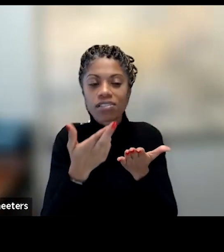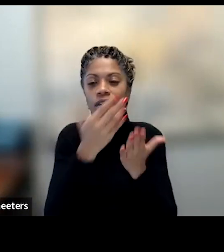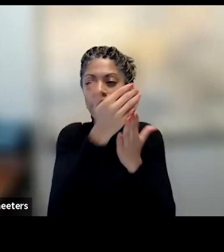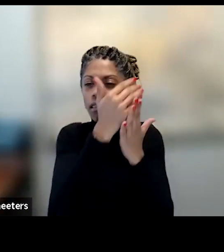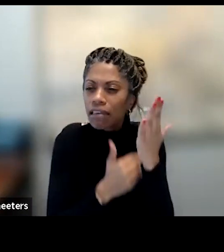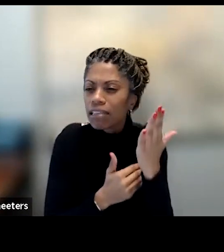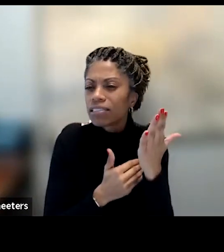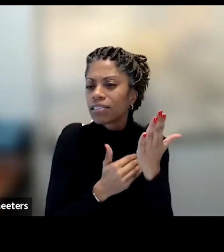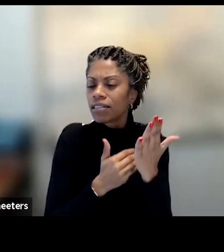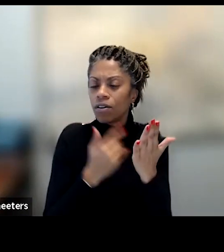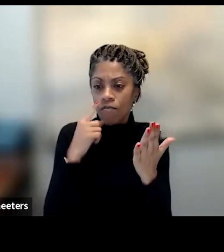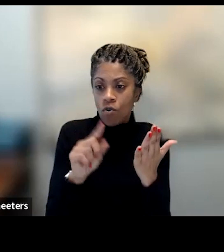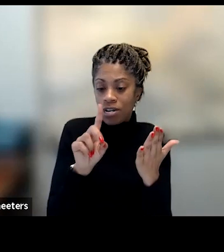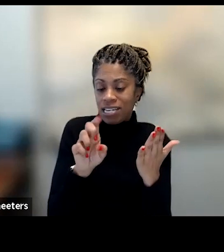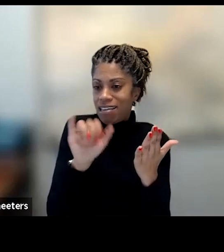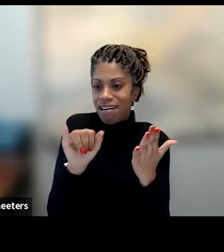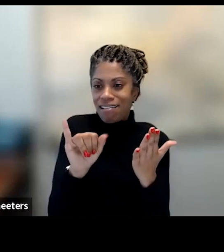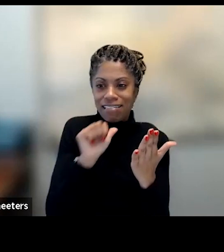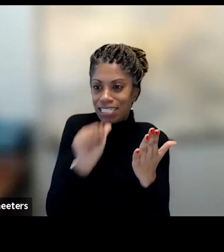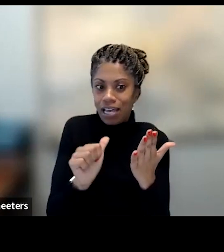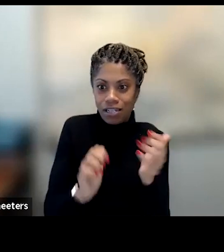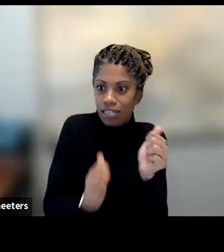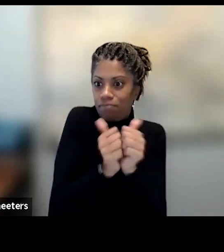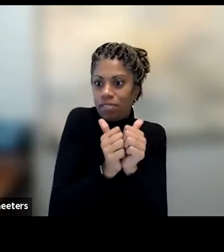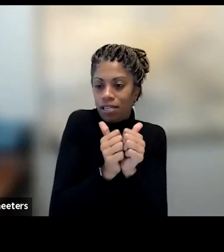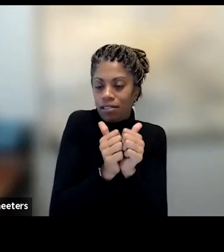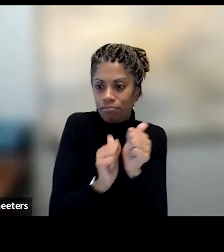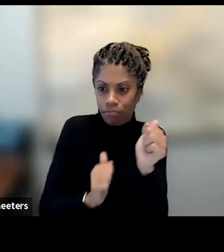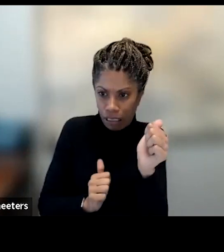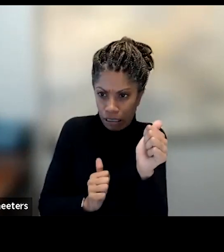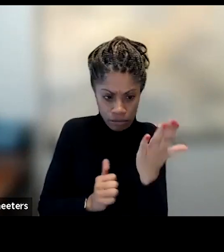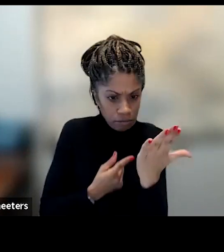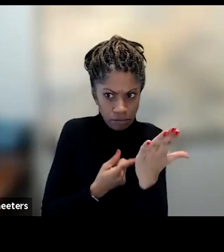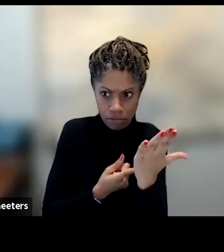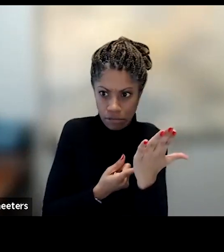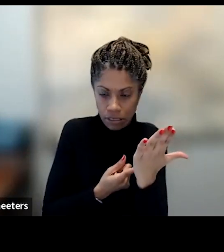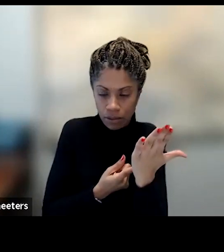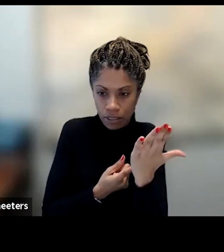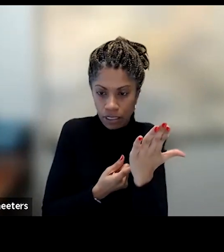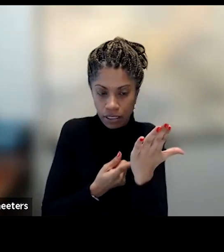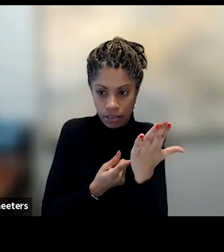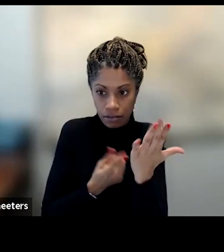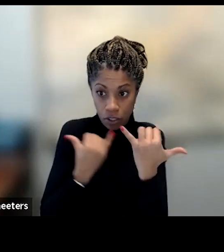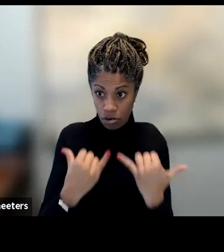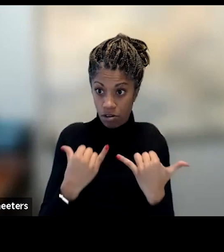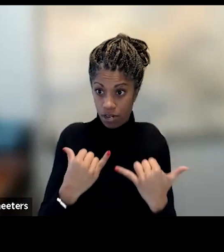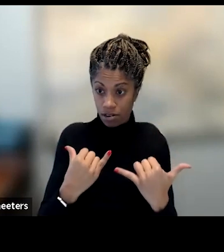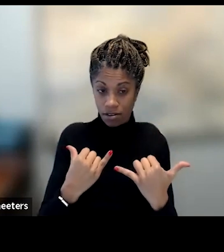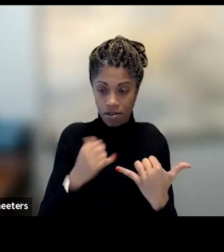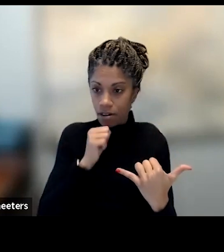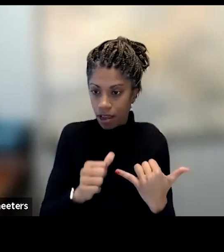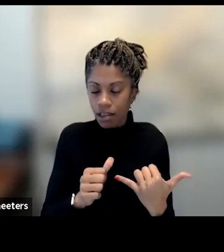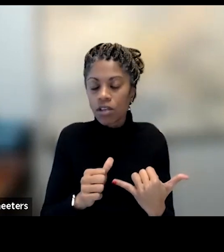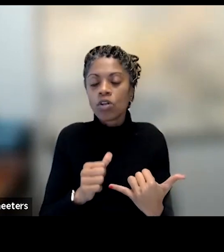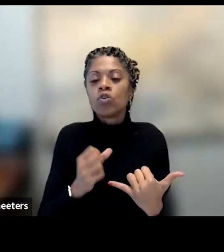communications network, is really figuring out, how do we keep this DEI website fresh? How do we keep it relevant? So there's 3 things I want to point you